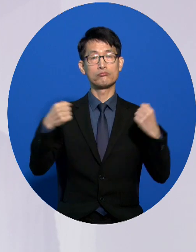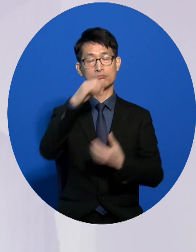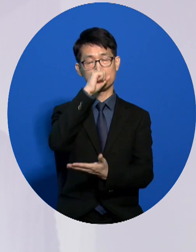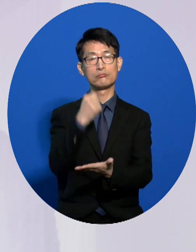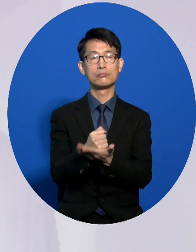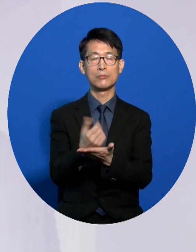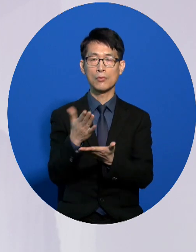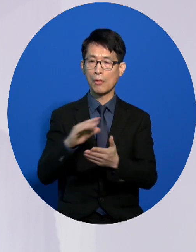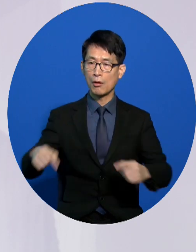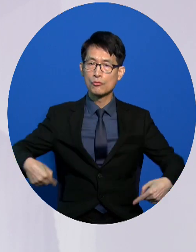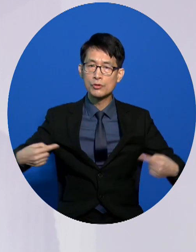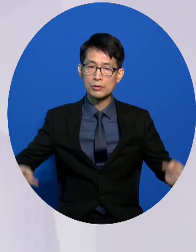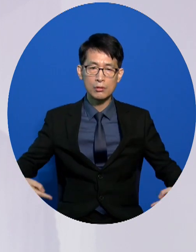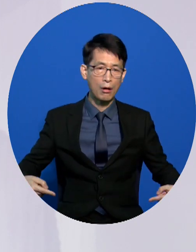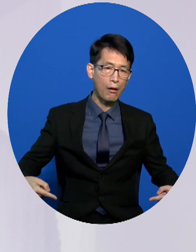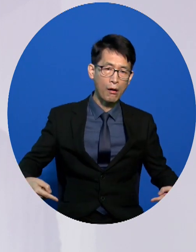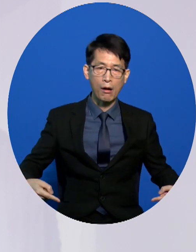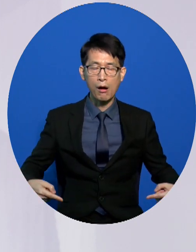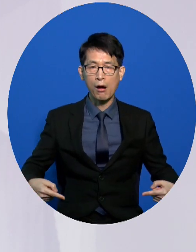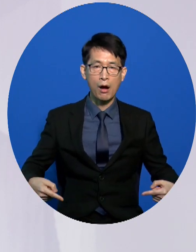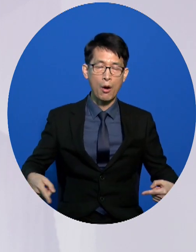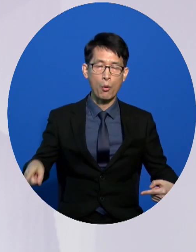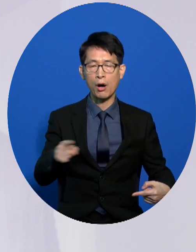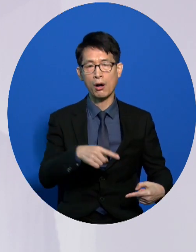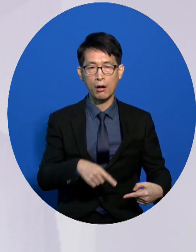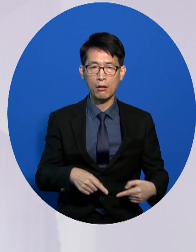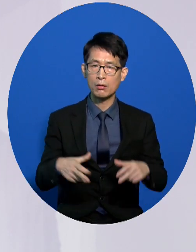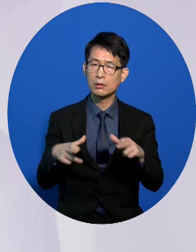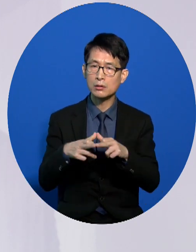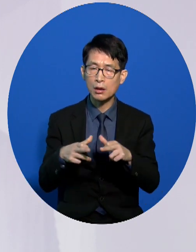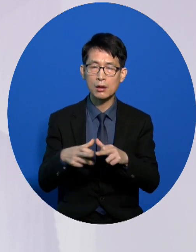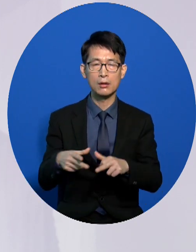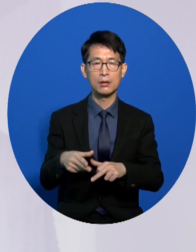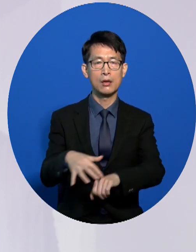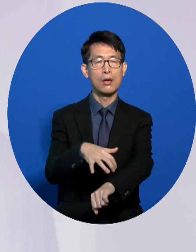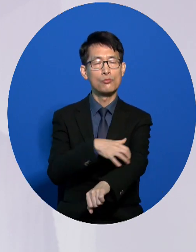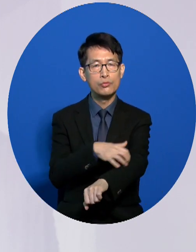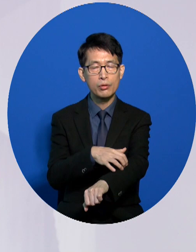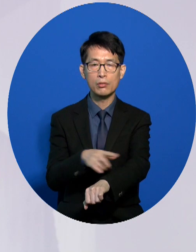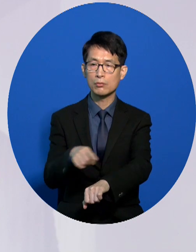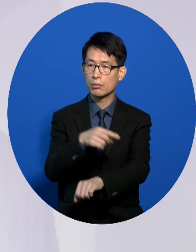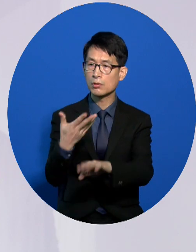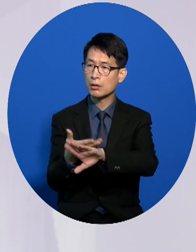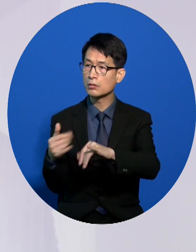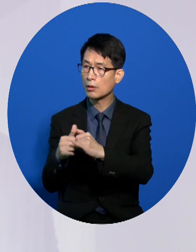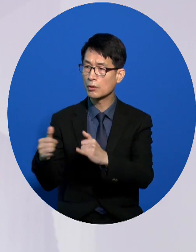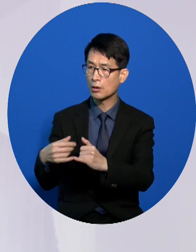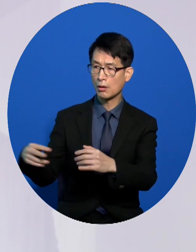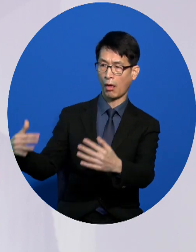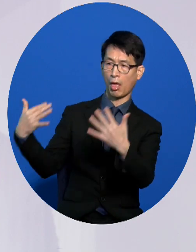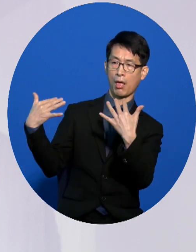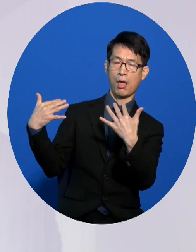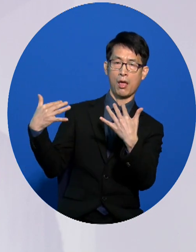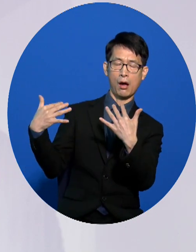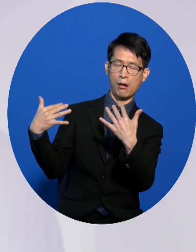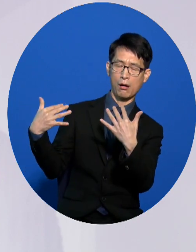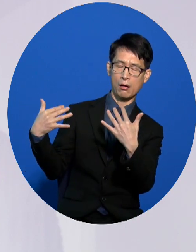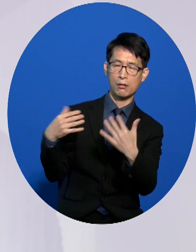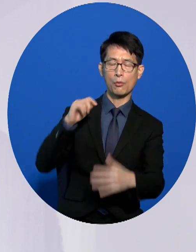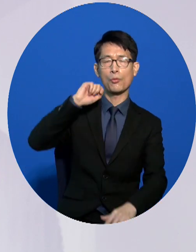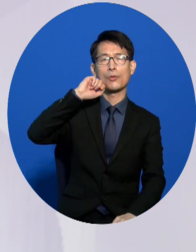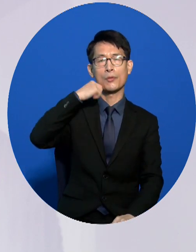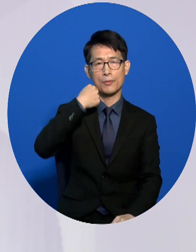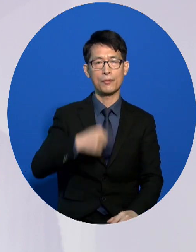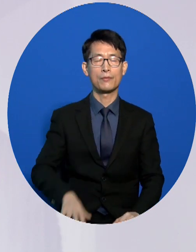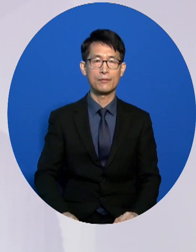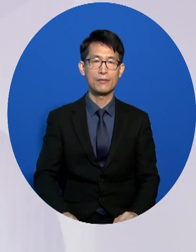a person with disability. After this accident, I was able to see that the society